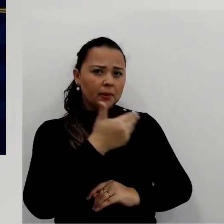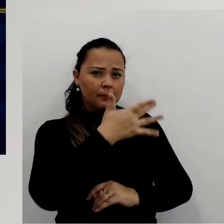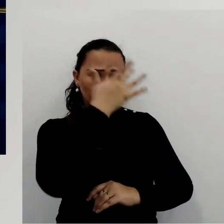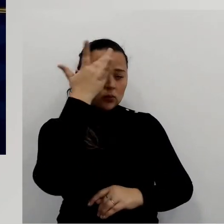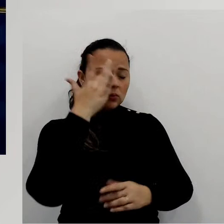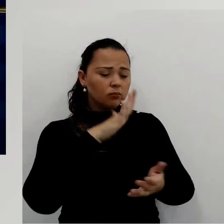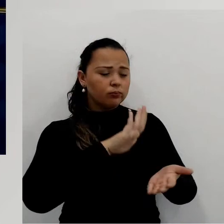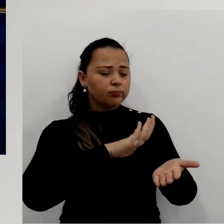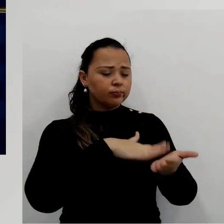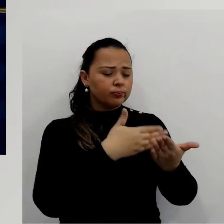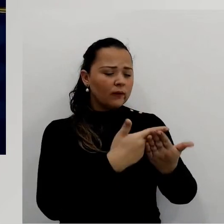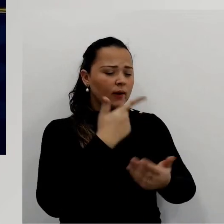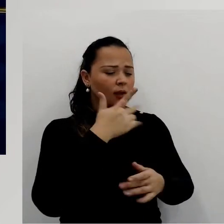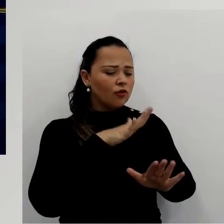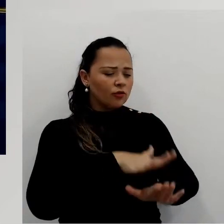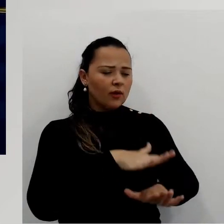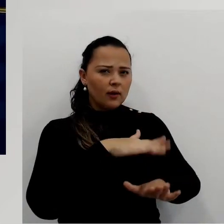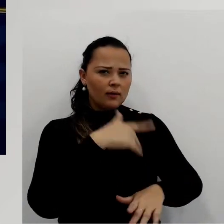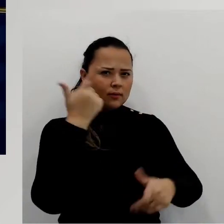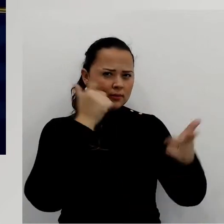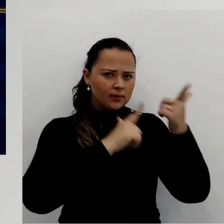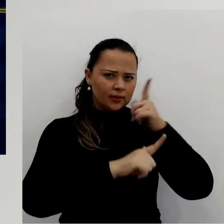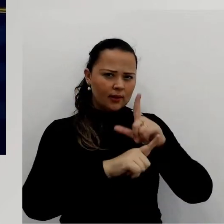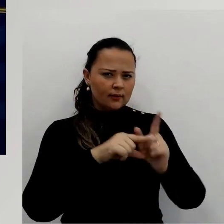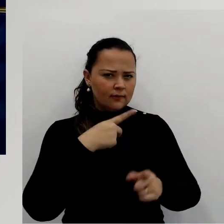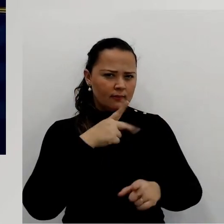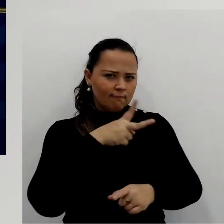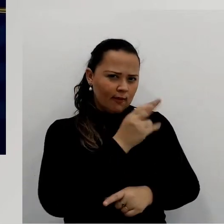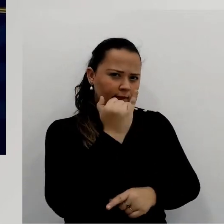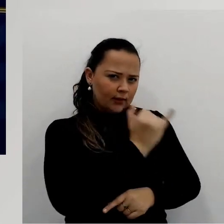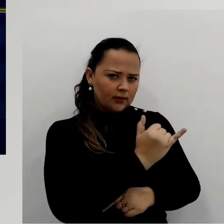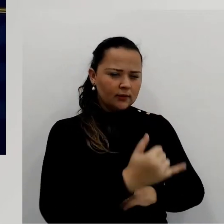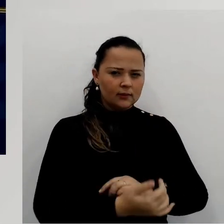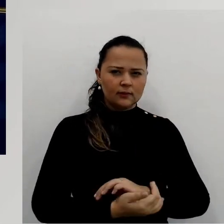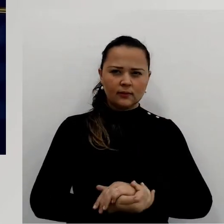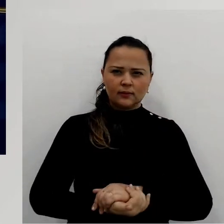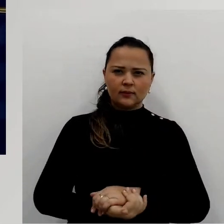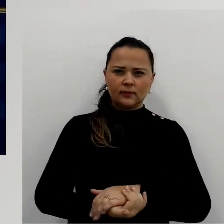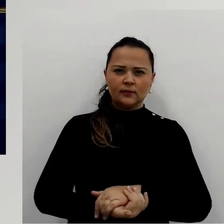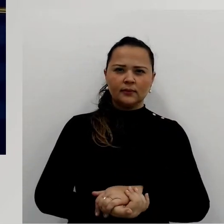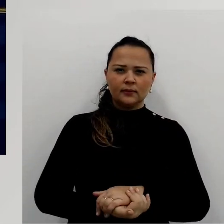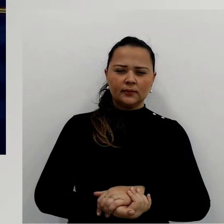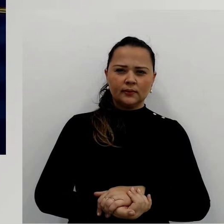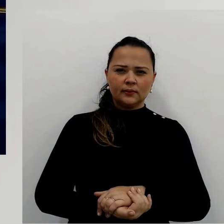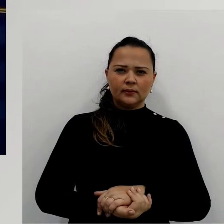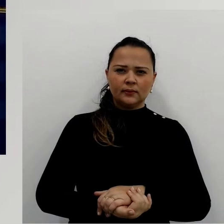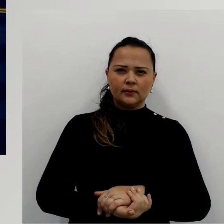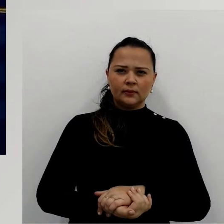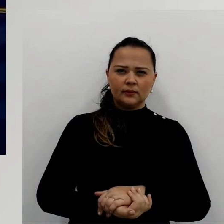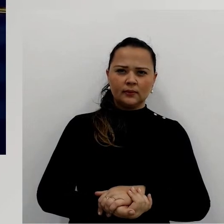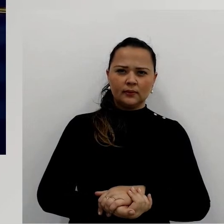Ask the ones who are translating that to speak slowly, that we will do it.